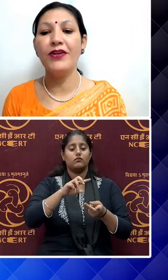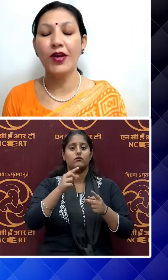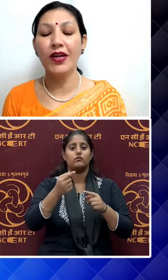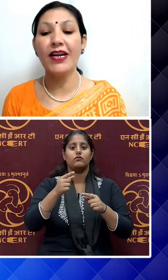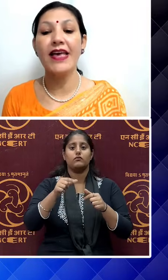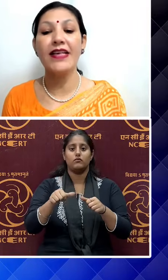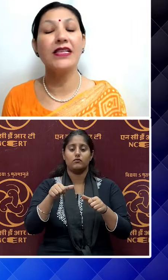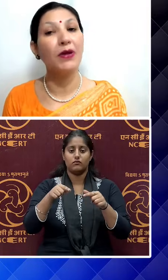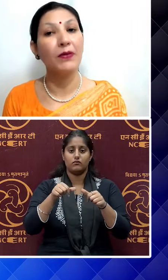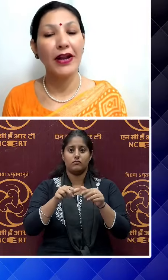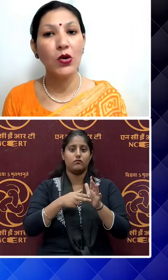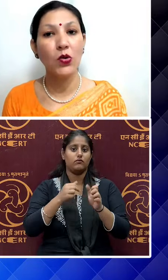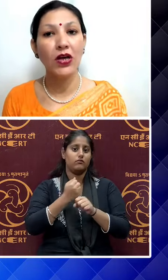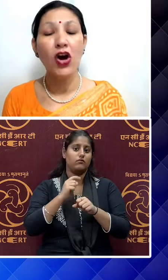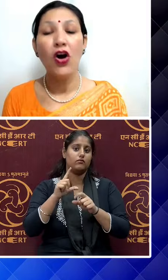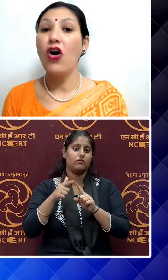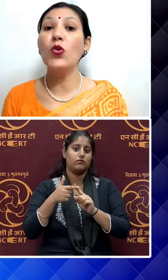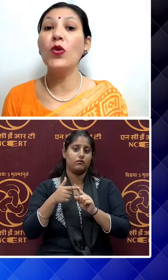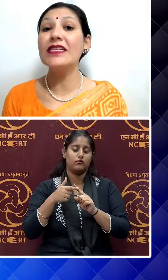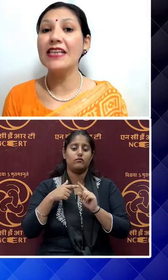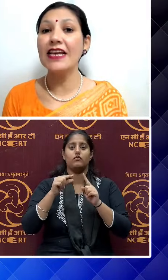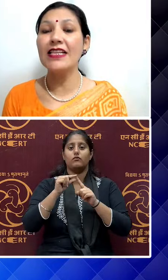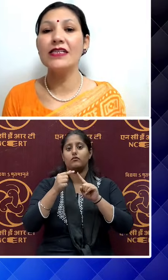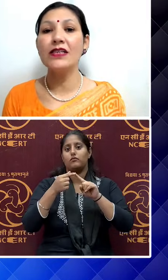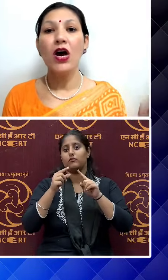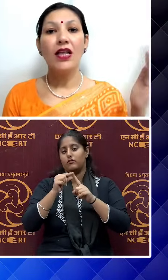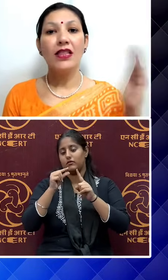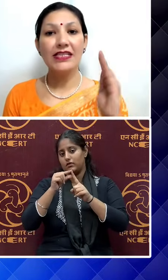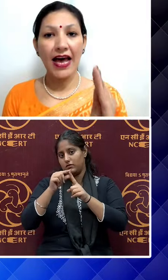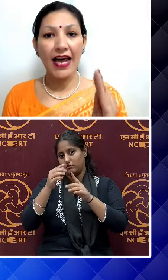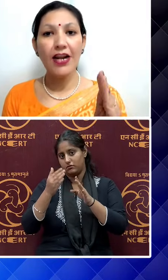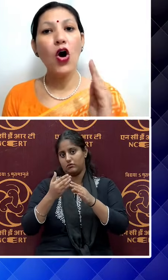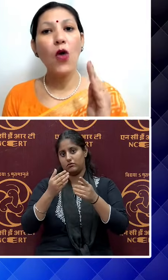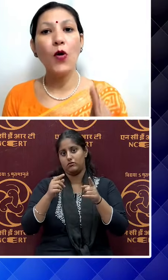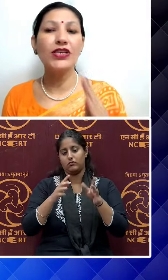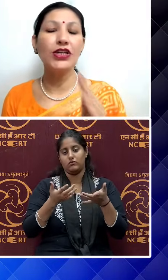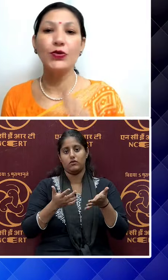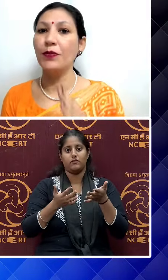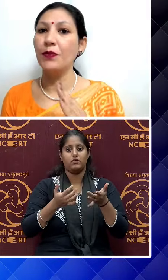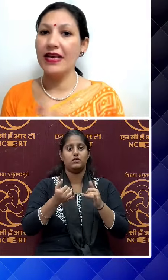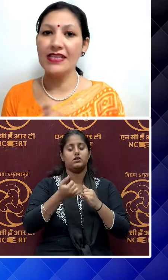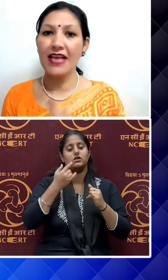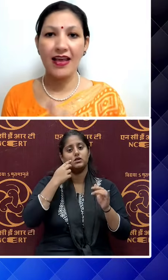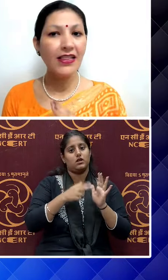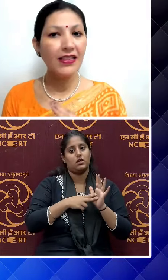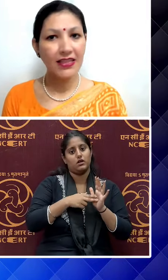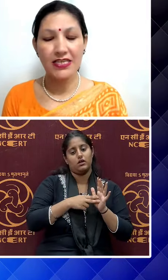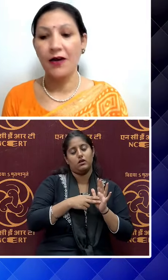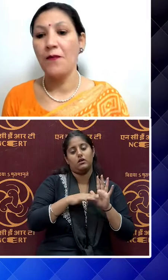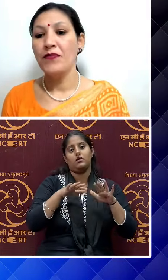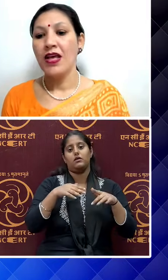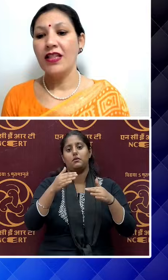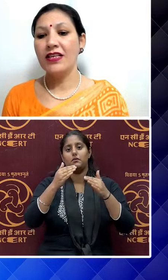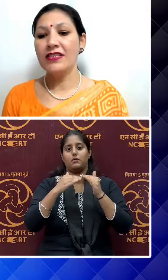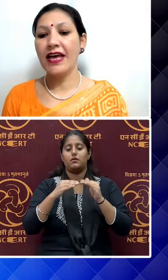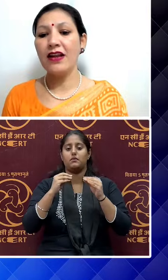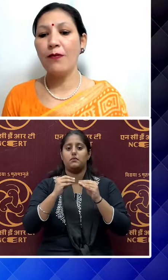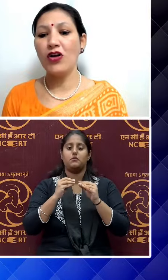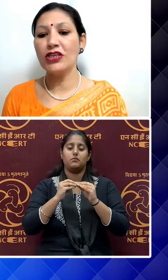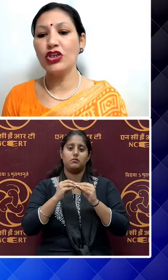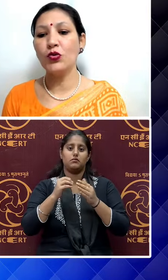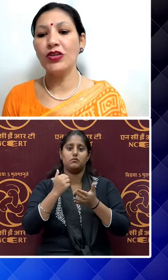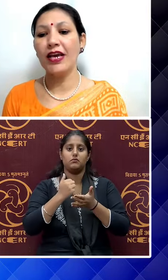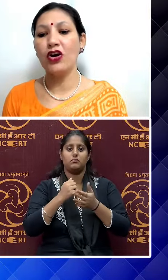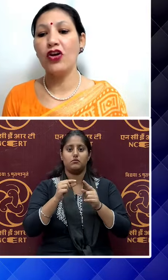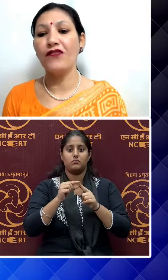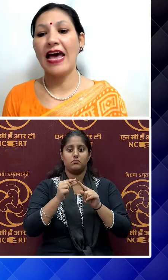be treated as the perpendicular, or you can say this, the side opposite to the base angle theta. The side